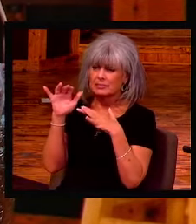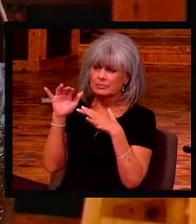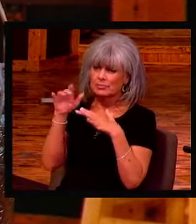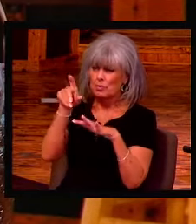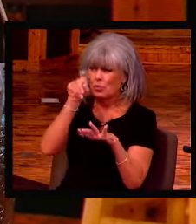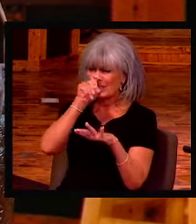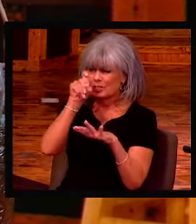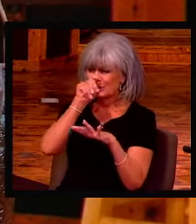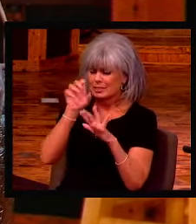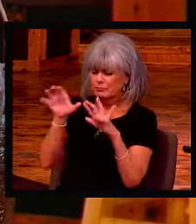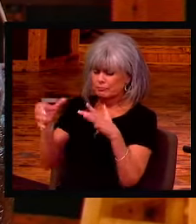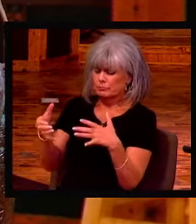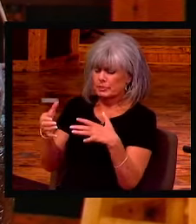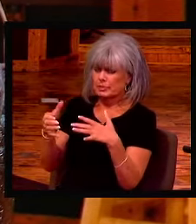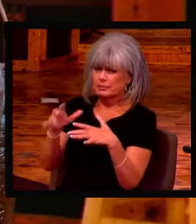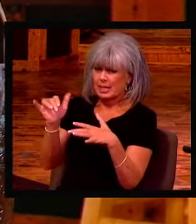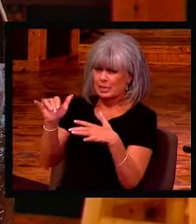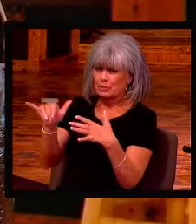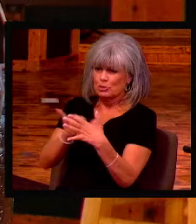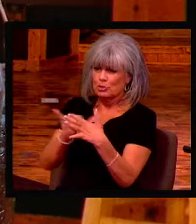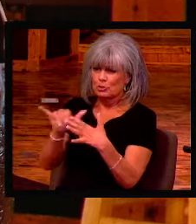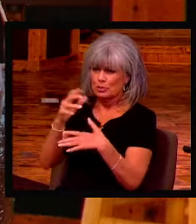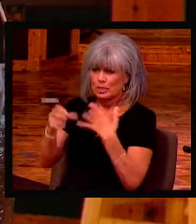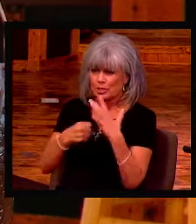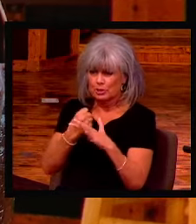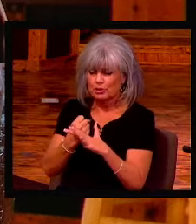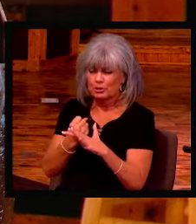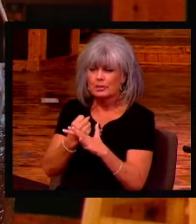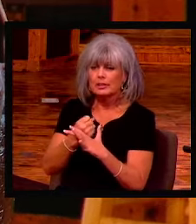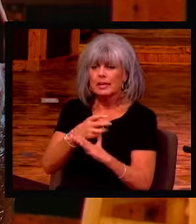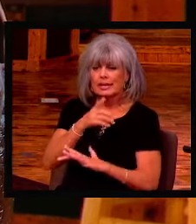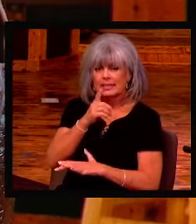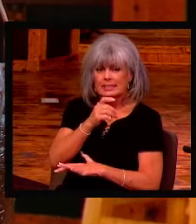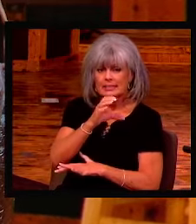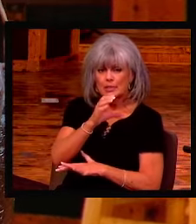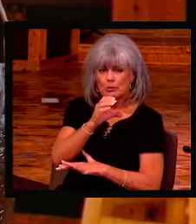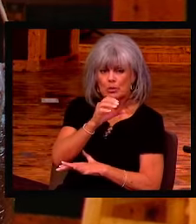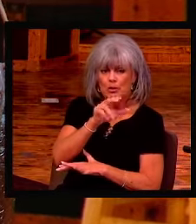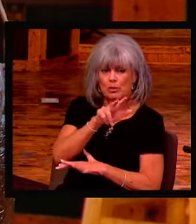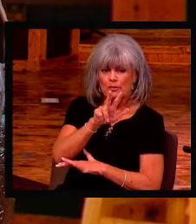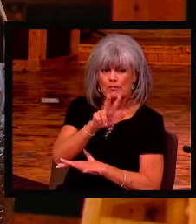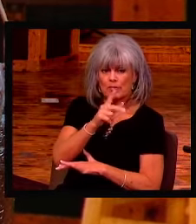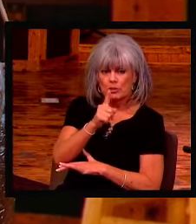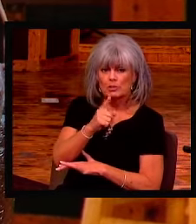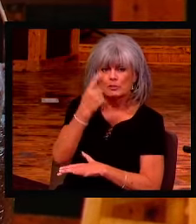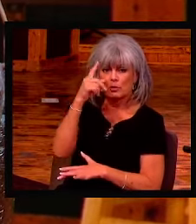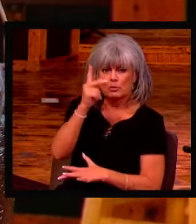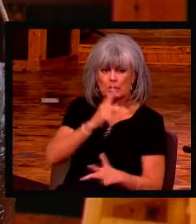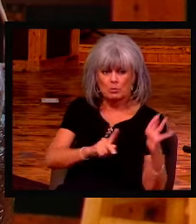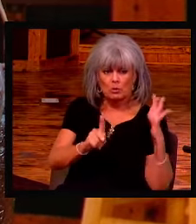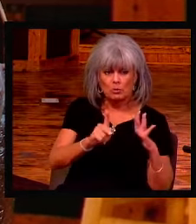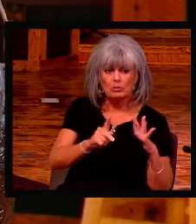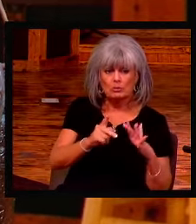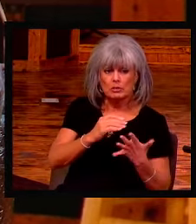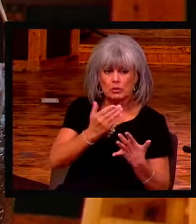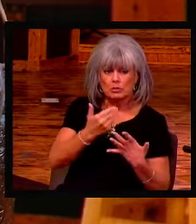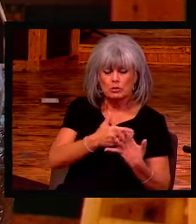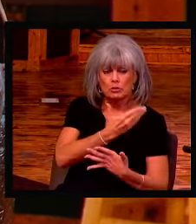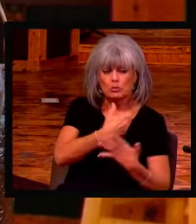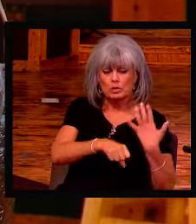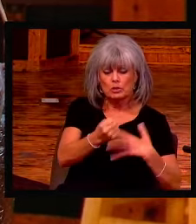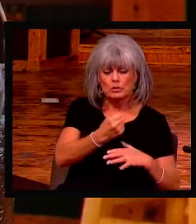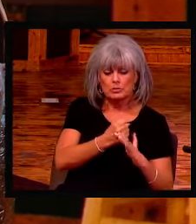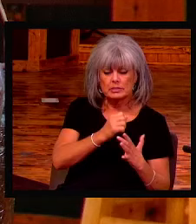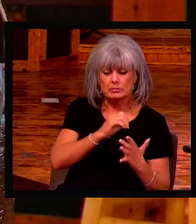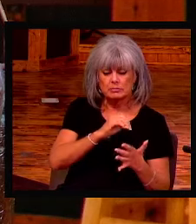Kind of like December 31st is our New Year's Eve. Well, that's exactly what October